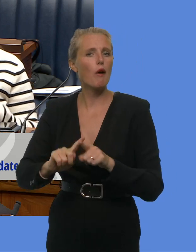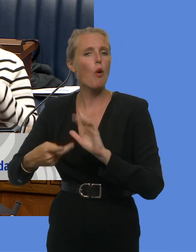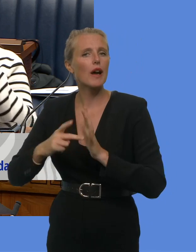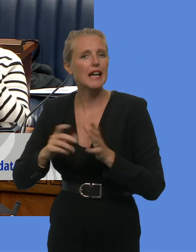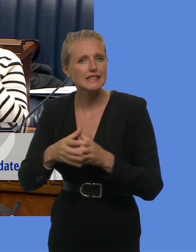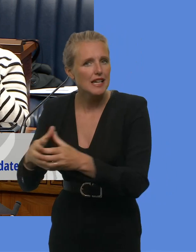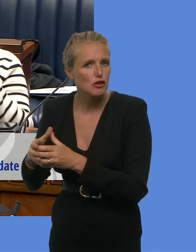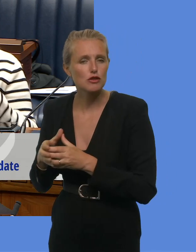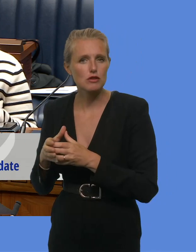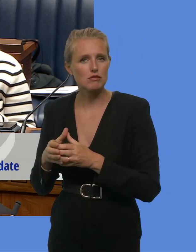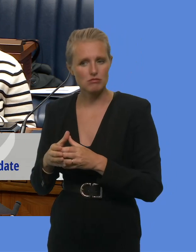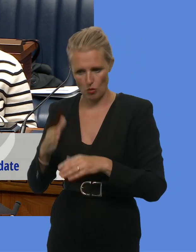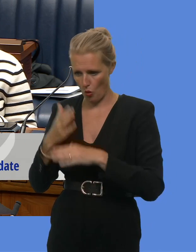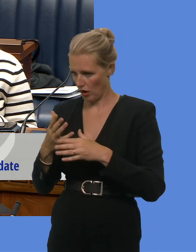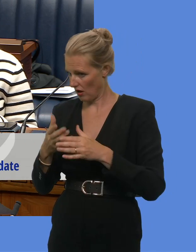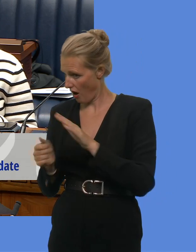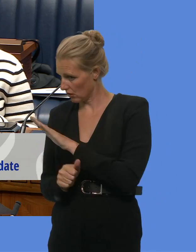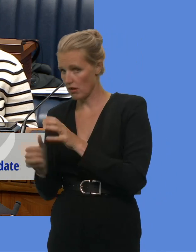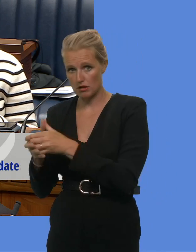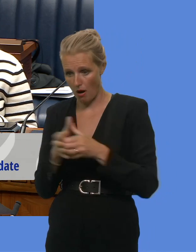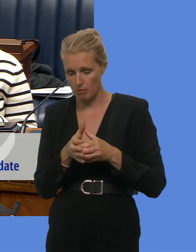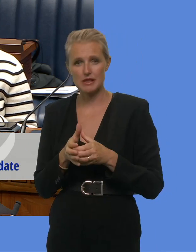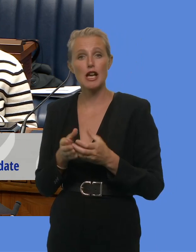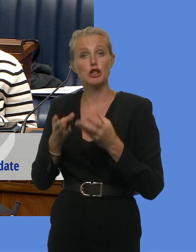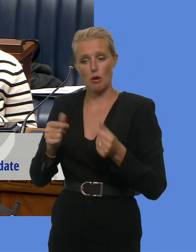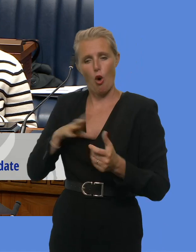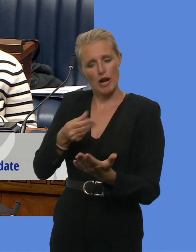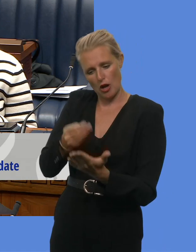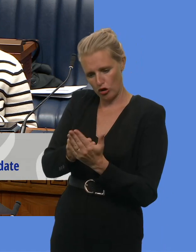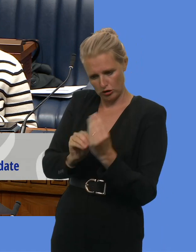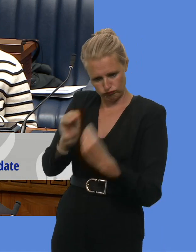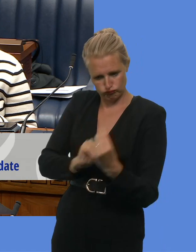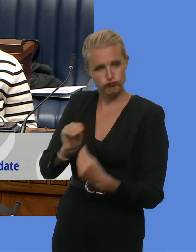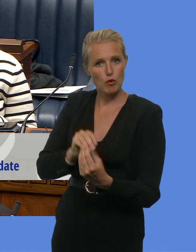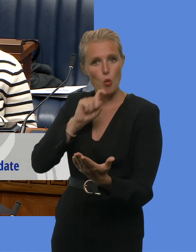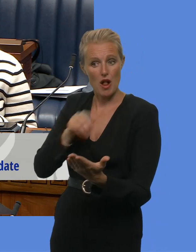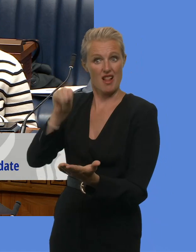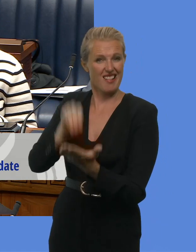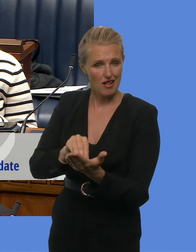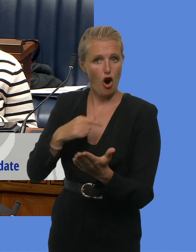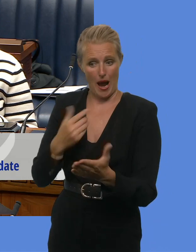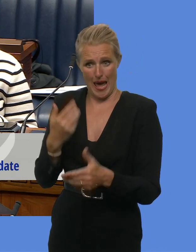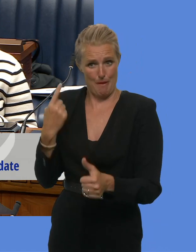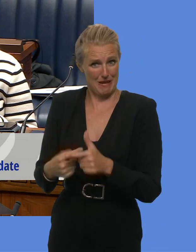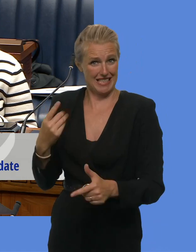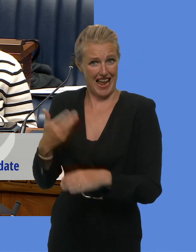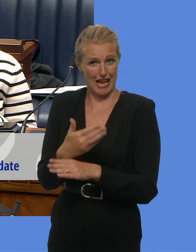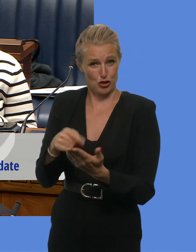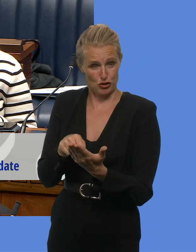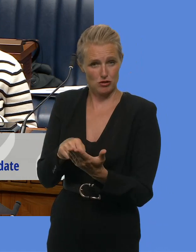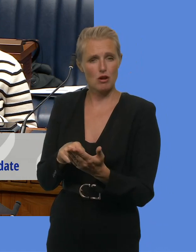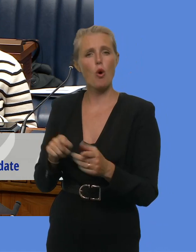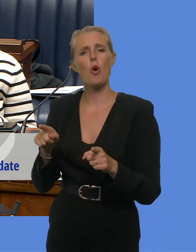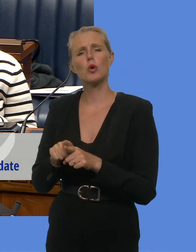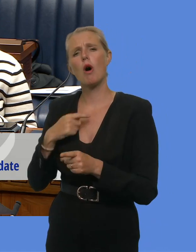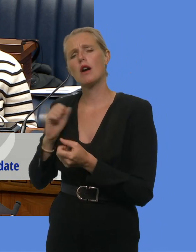through those departments as well. Some of those are costed, and those will be the immediate actions. And likewise, in terms of our delivery plan, there will